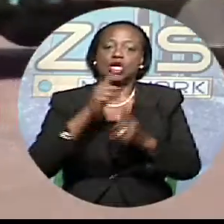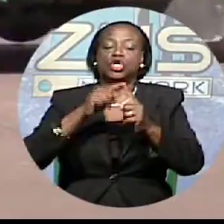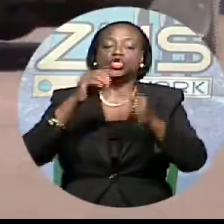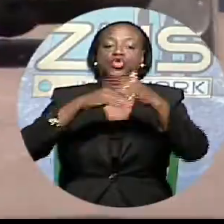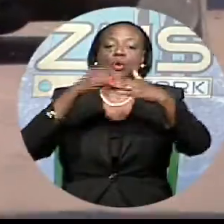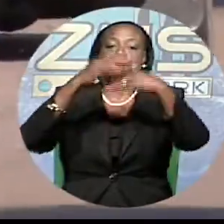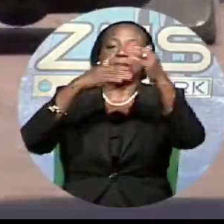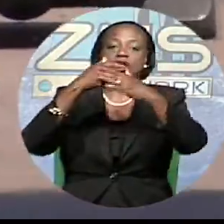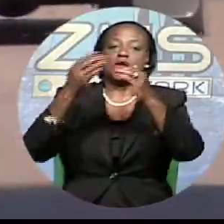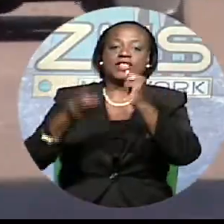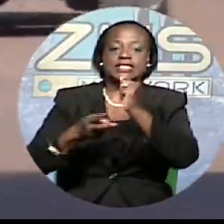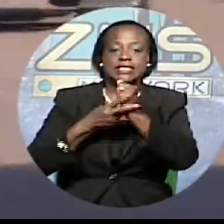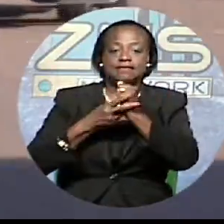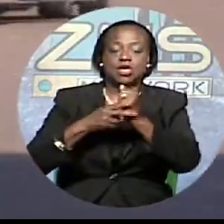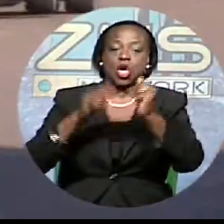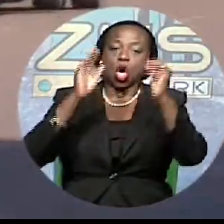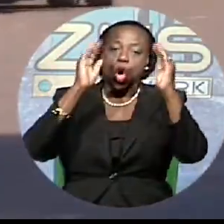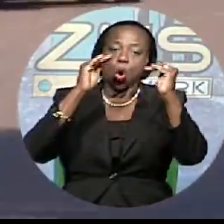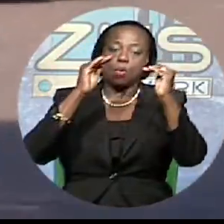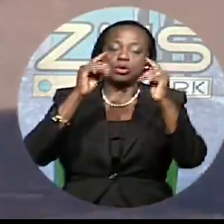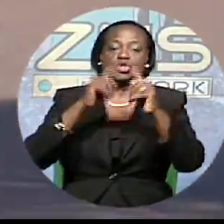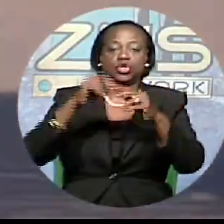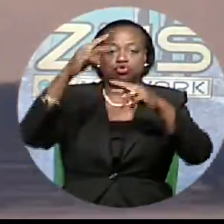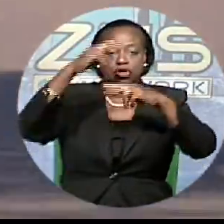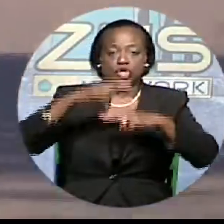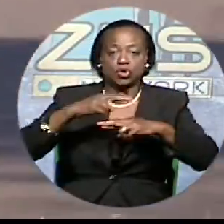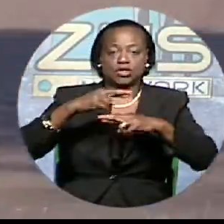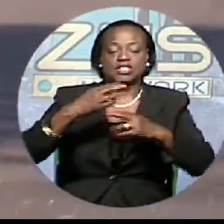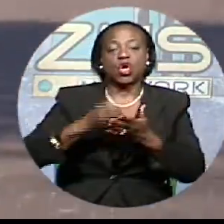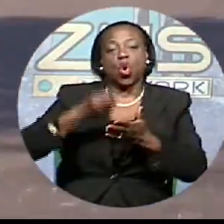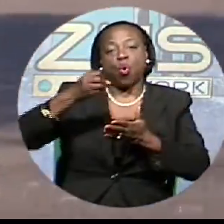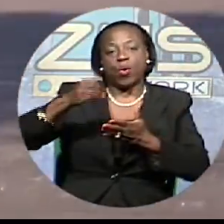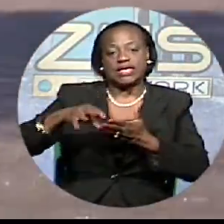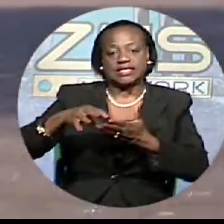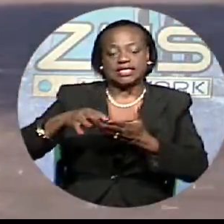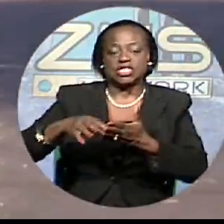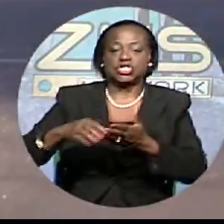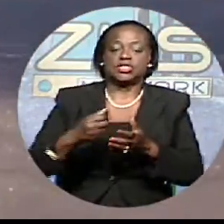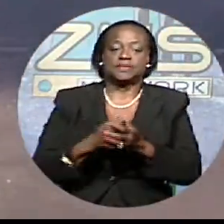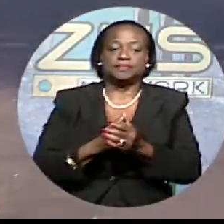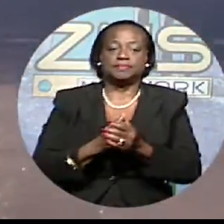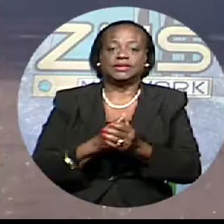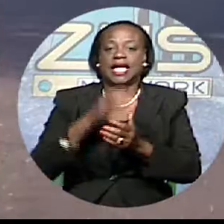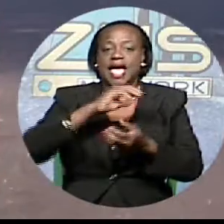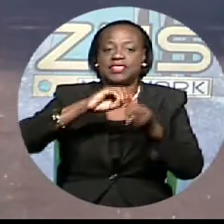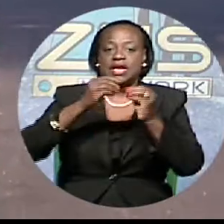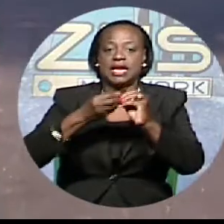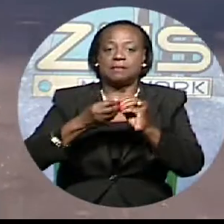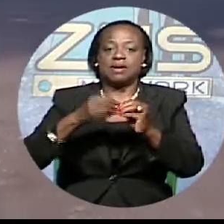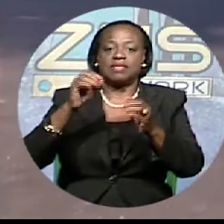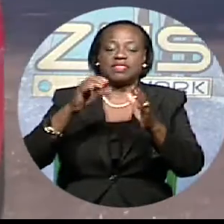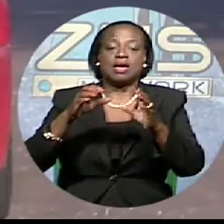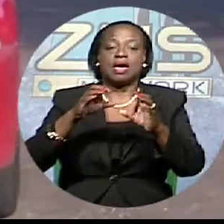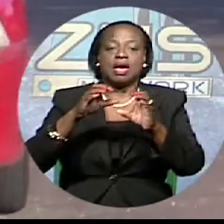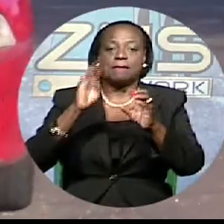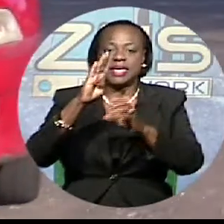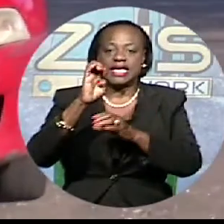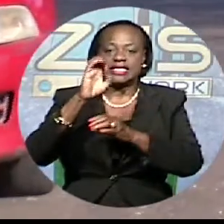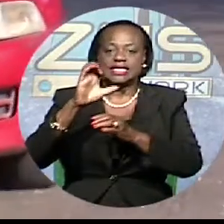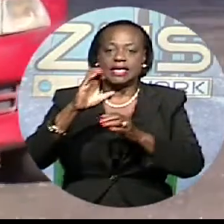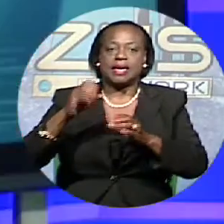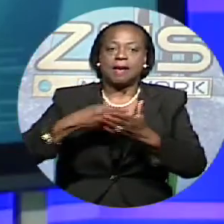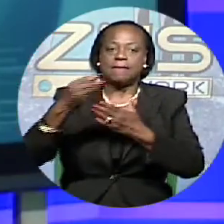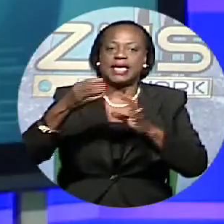reduce wastage and further reduce the millions in overtime the company pays out yearly. Cleopatra Murphy, ZNS